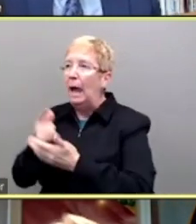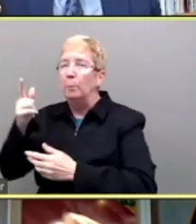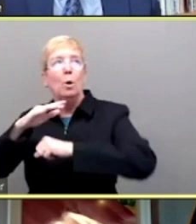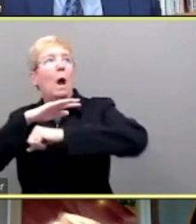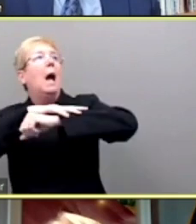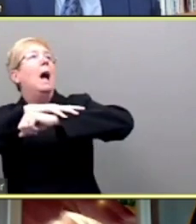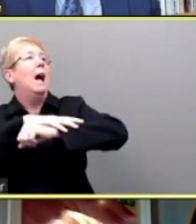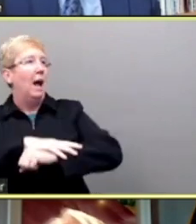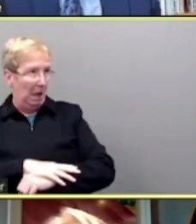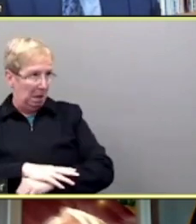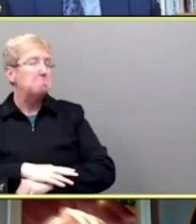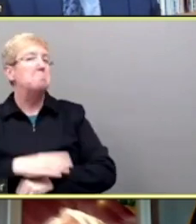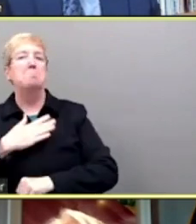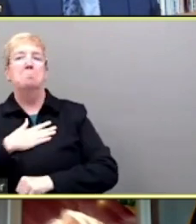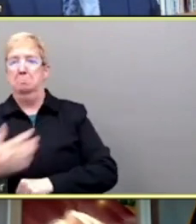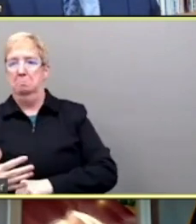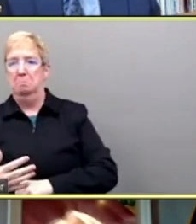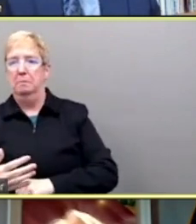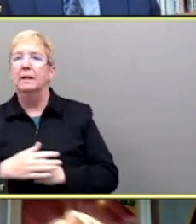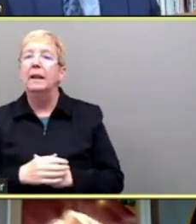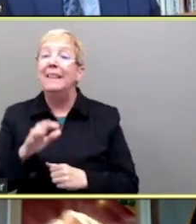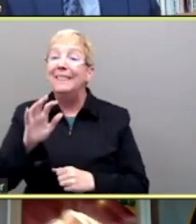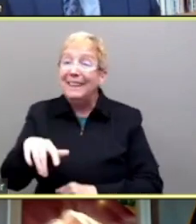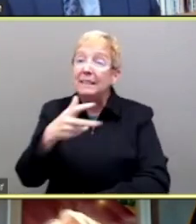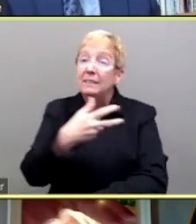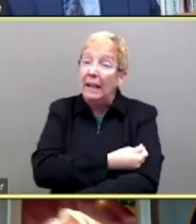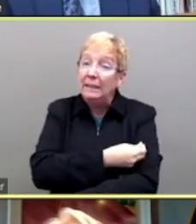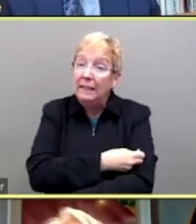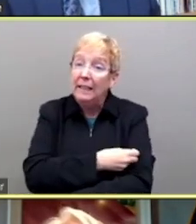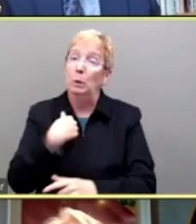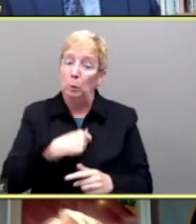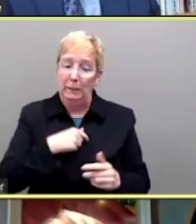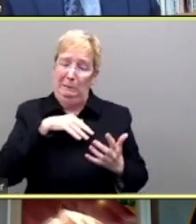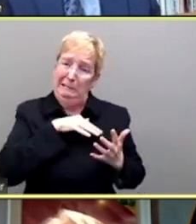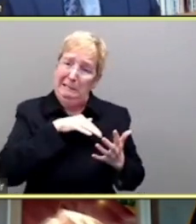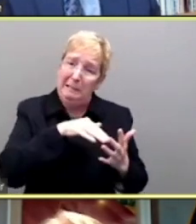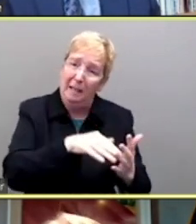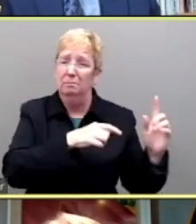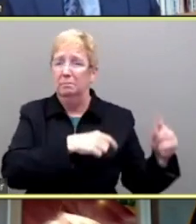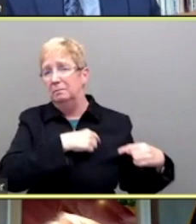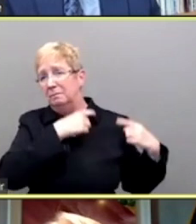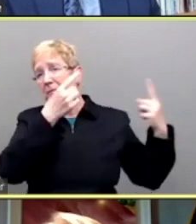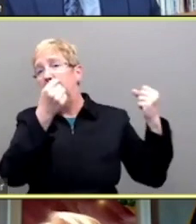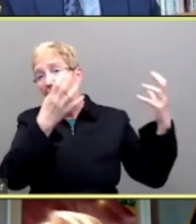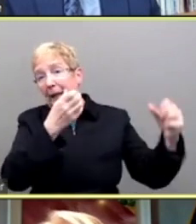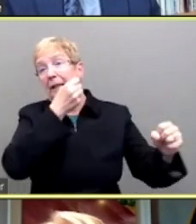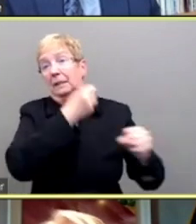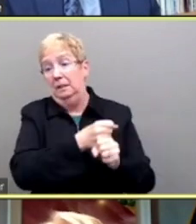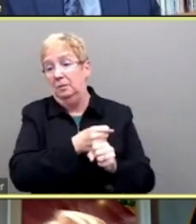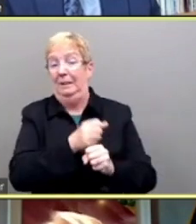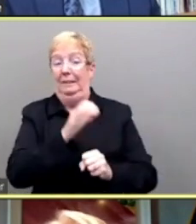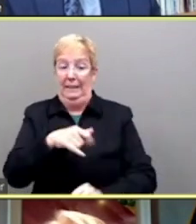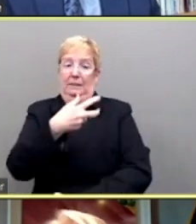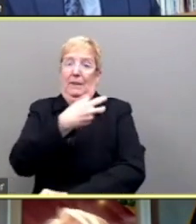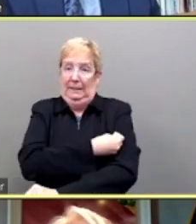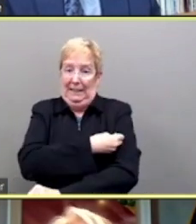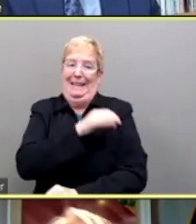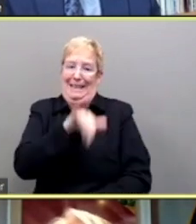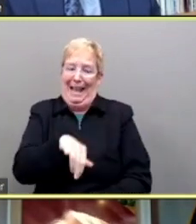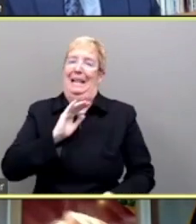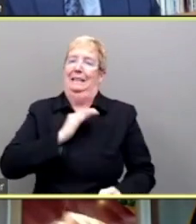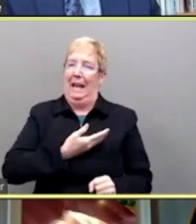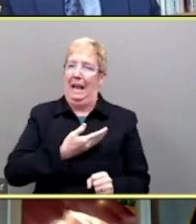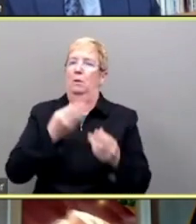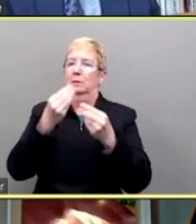been years in the making, and it is the opportunity for us to combat this deadly